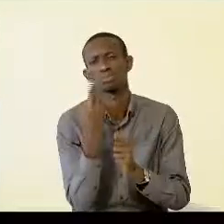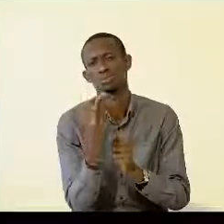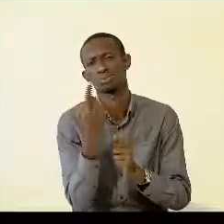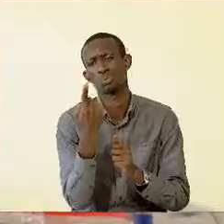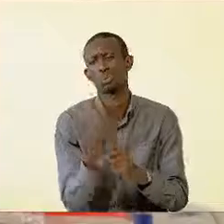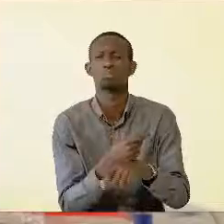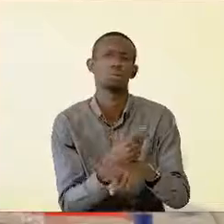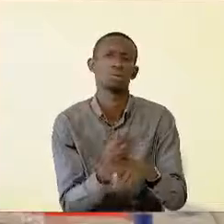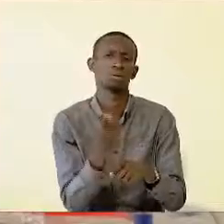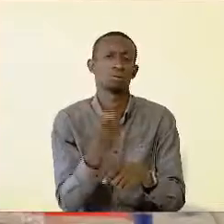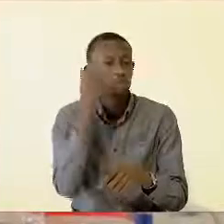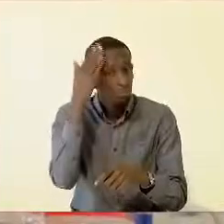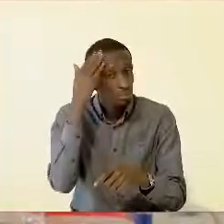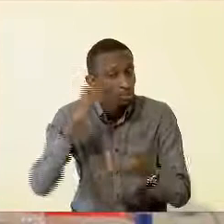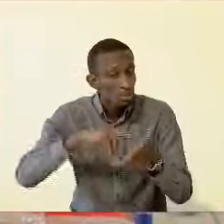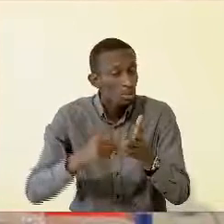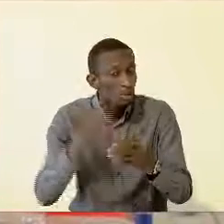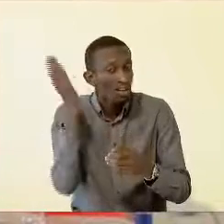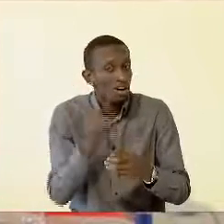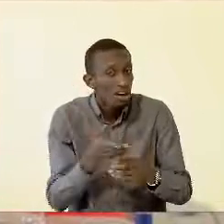Do you know the meaning of half-life?